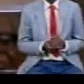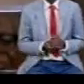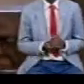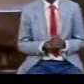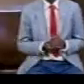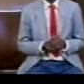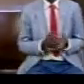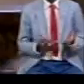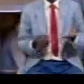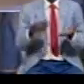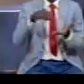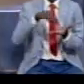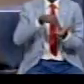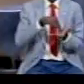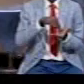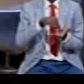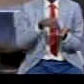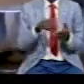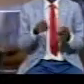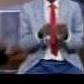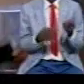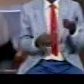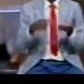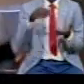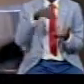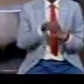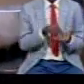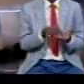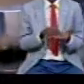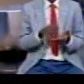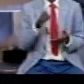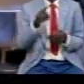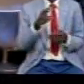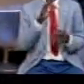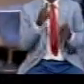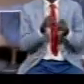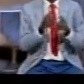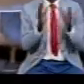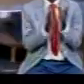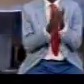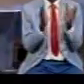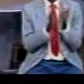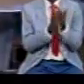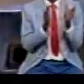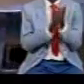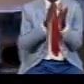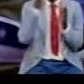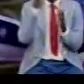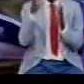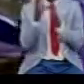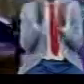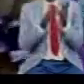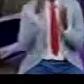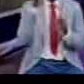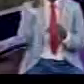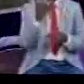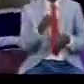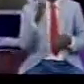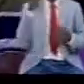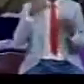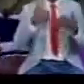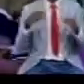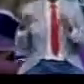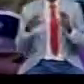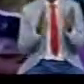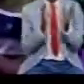on your feet, and as you rise on your feet, you are putting your hands together for the Lord Jesus, for the things he has done. Put